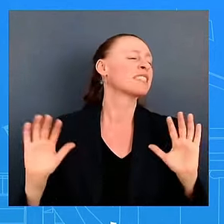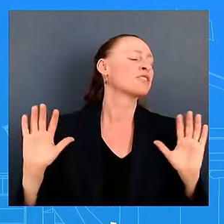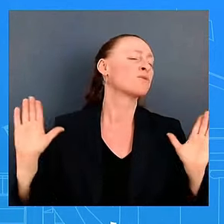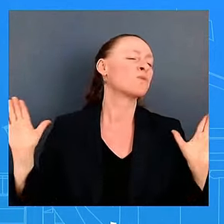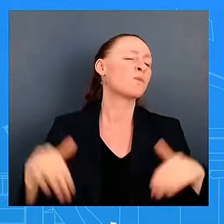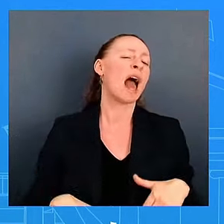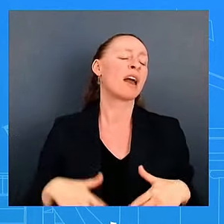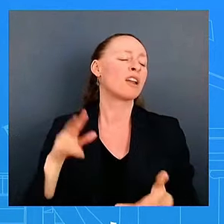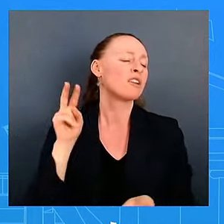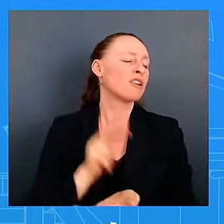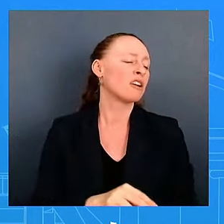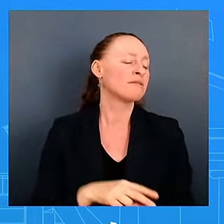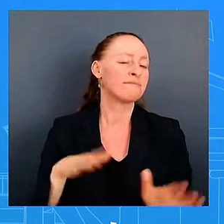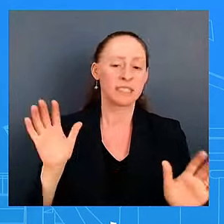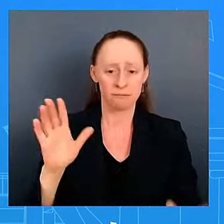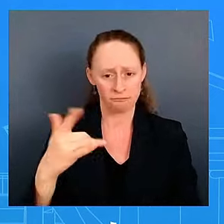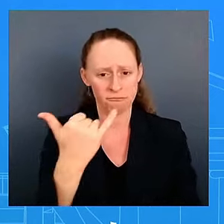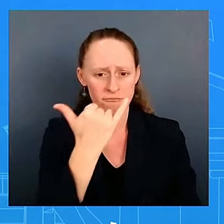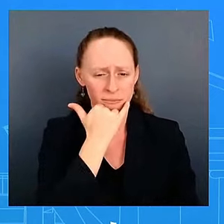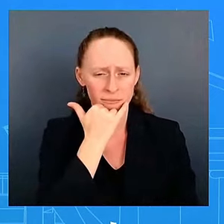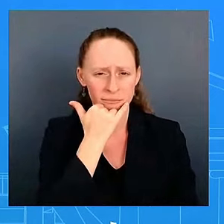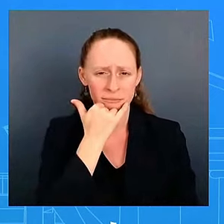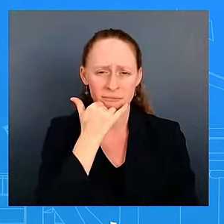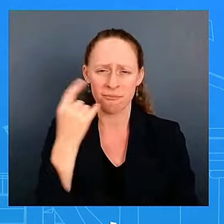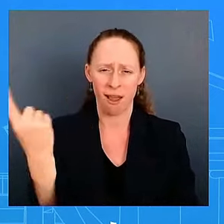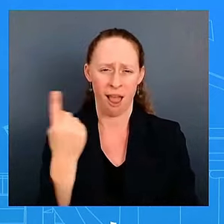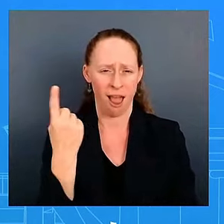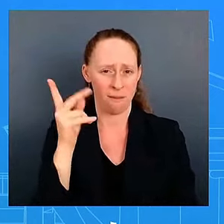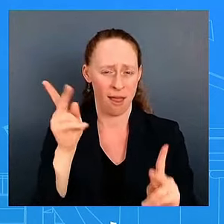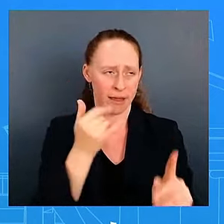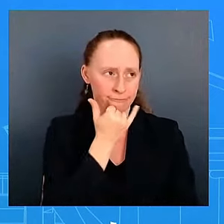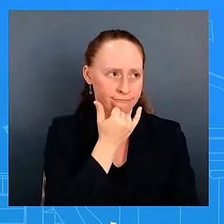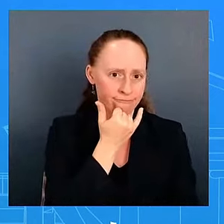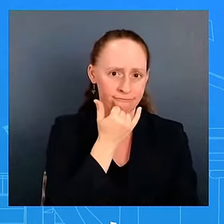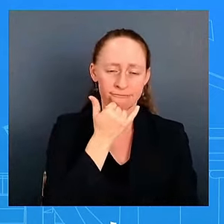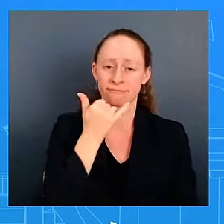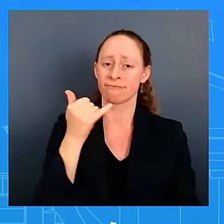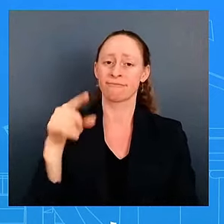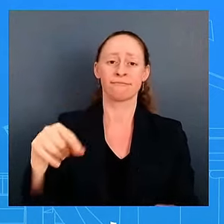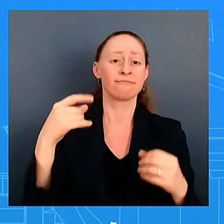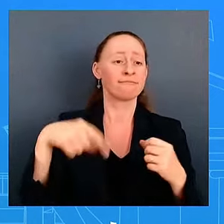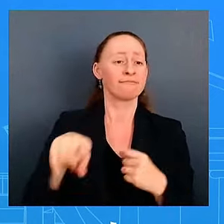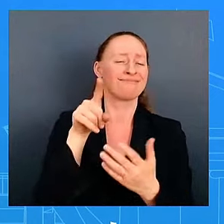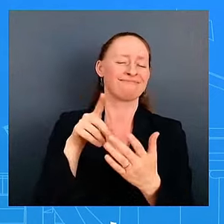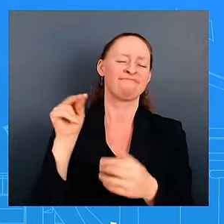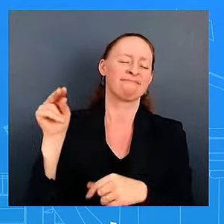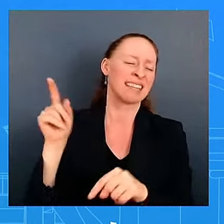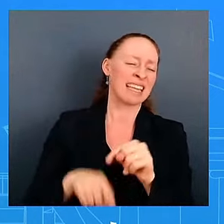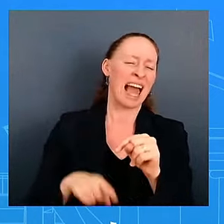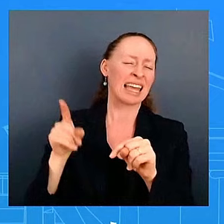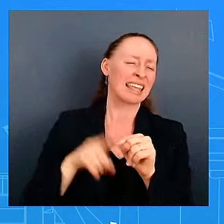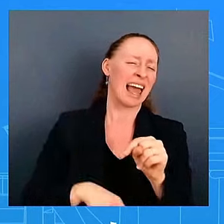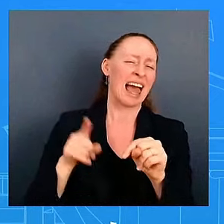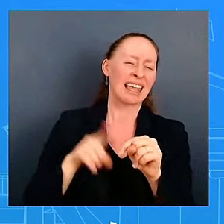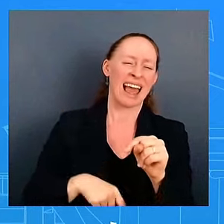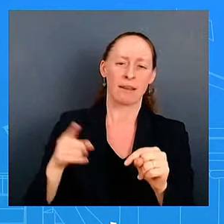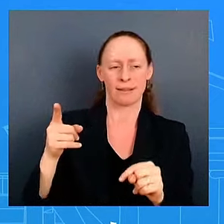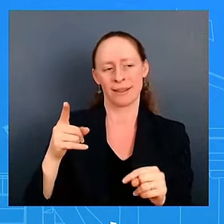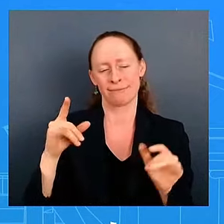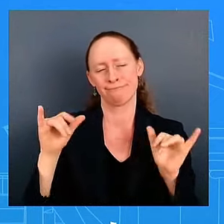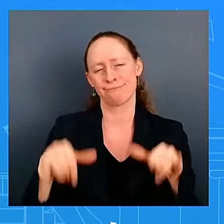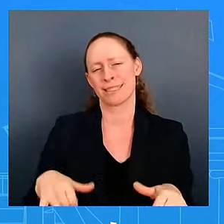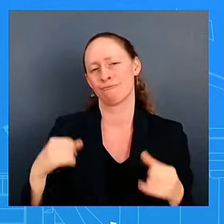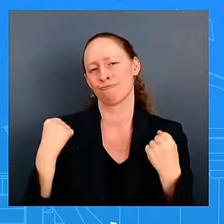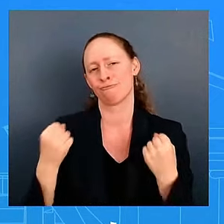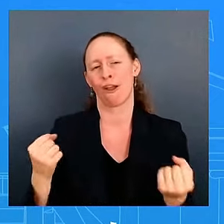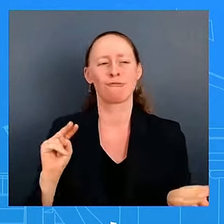tend to knock him down, and you hear him say he gets back up. This is the story. This is the story of him standing up for himself, standing up for millions of